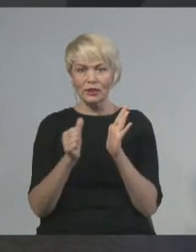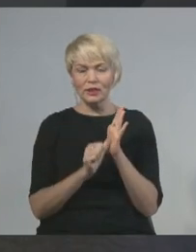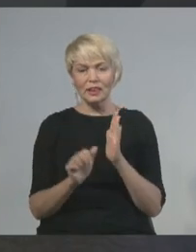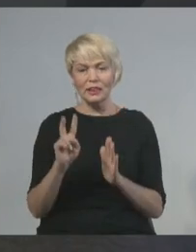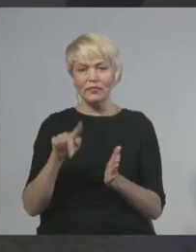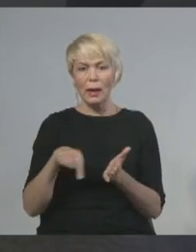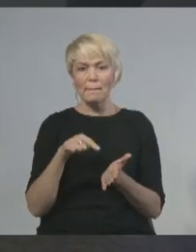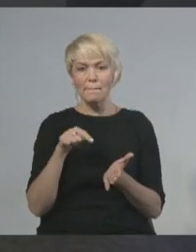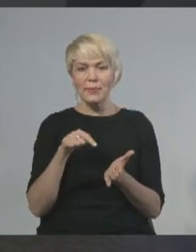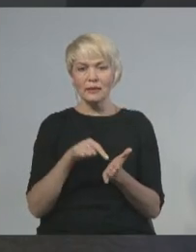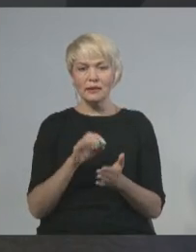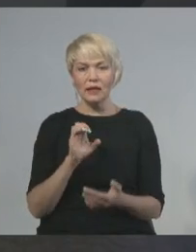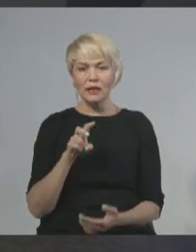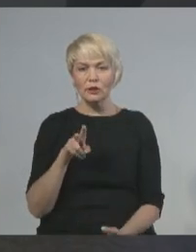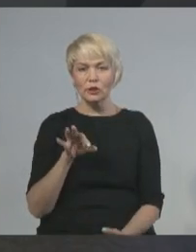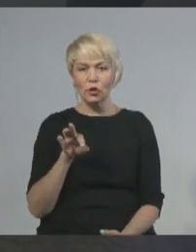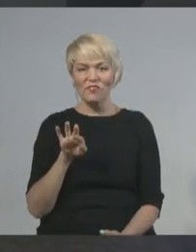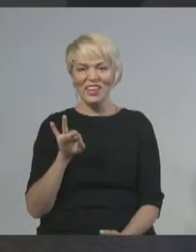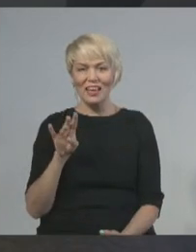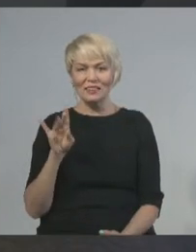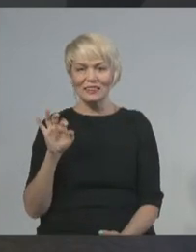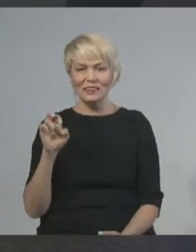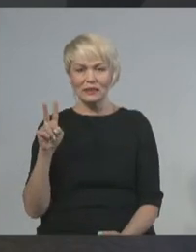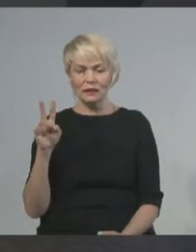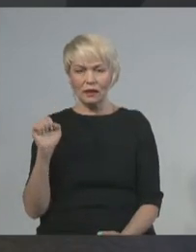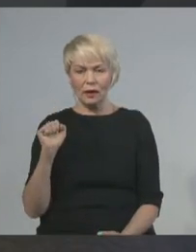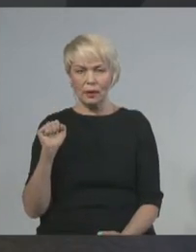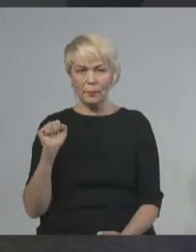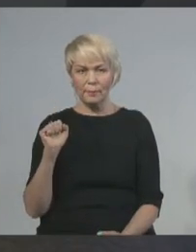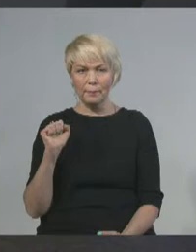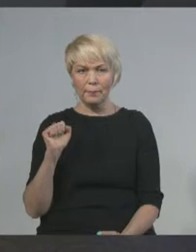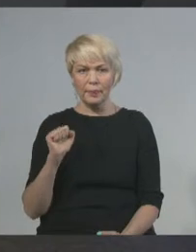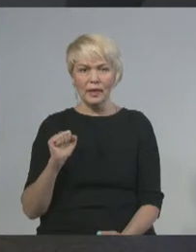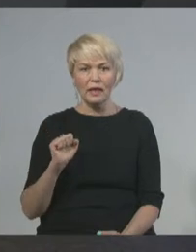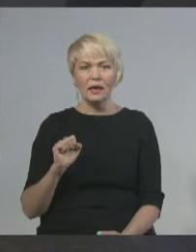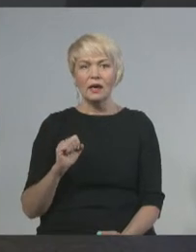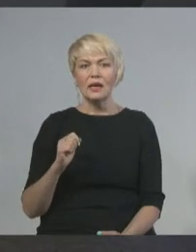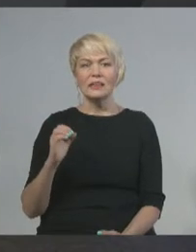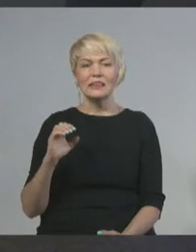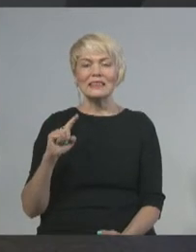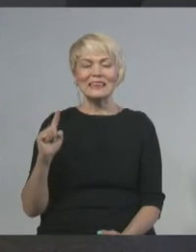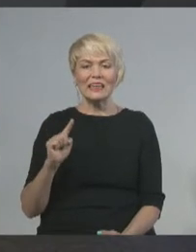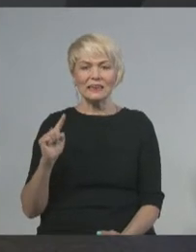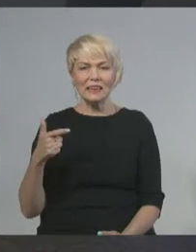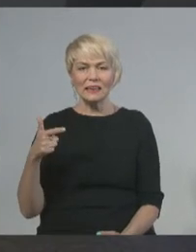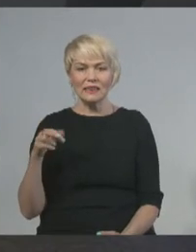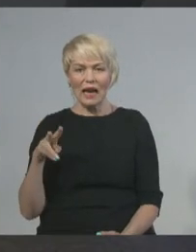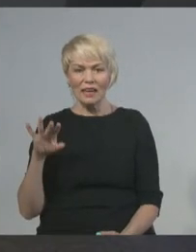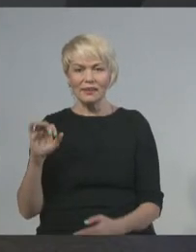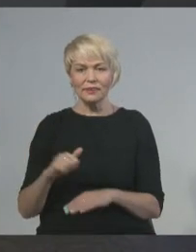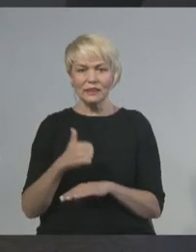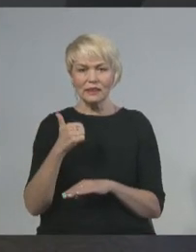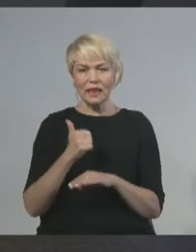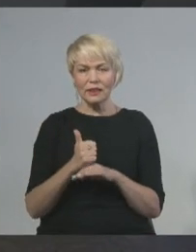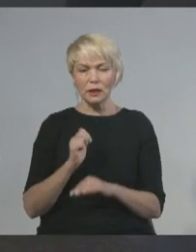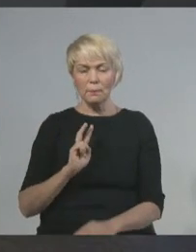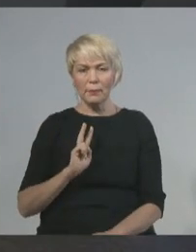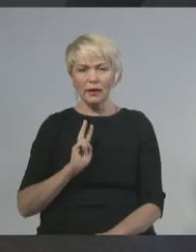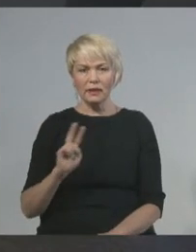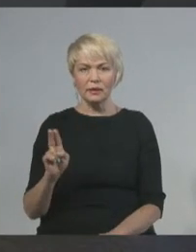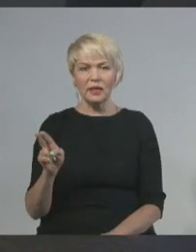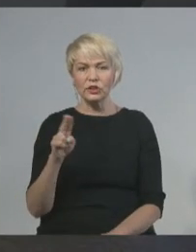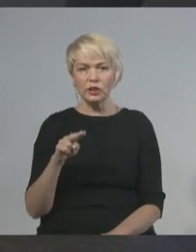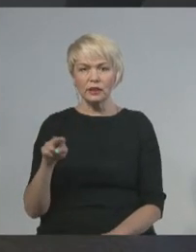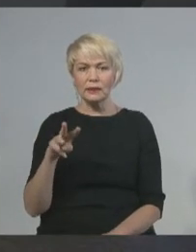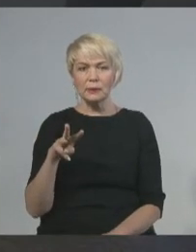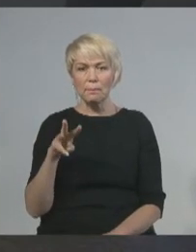6262 communist loving city website ceo hi geiger says this is gail